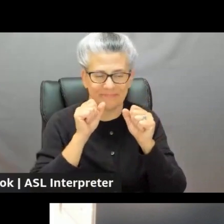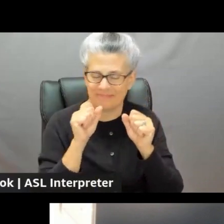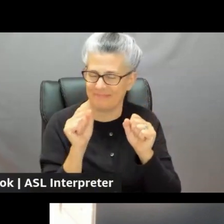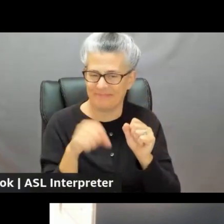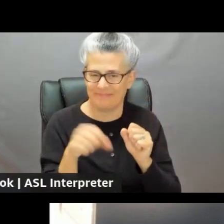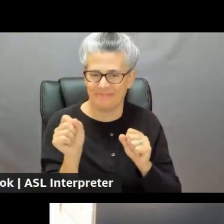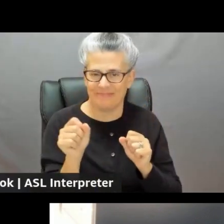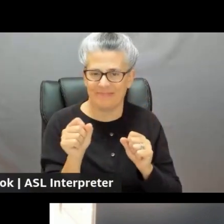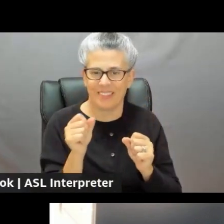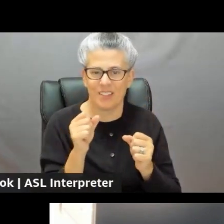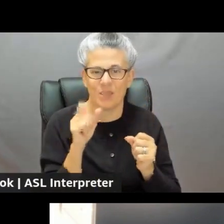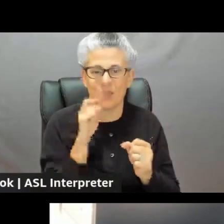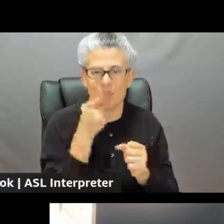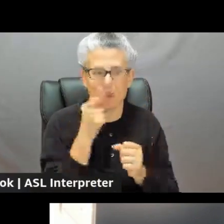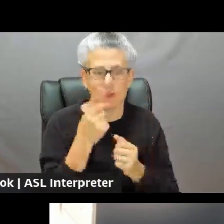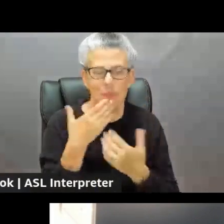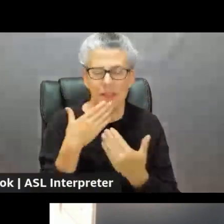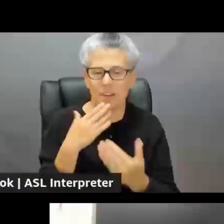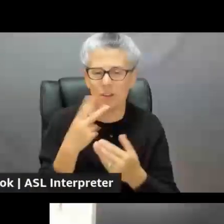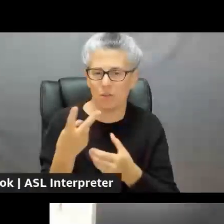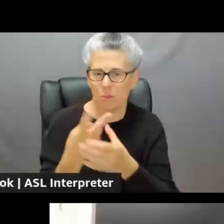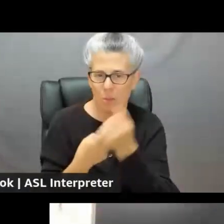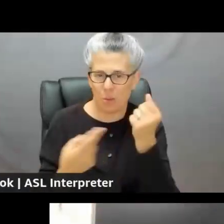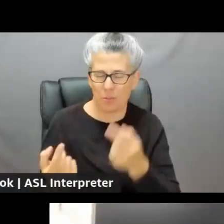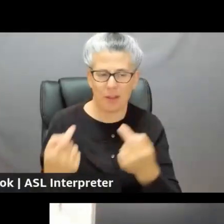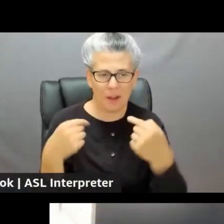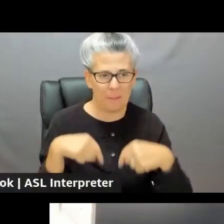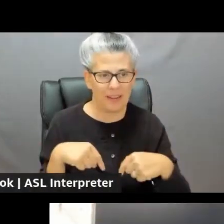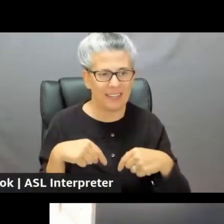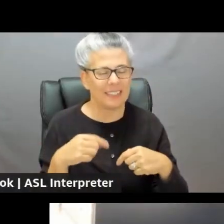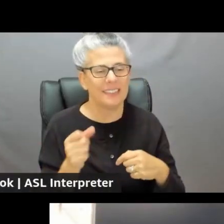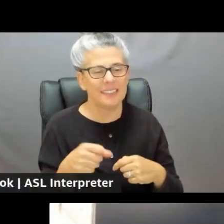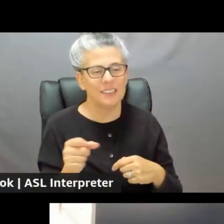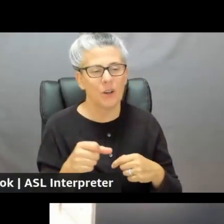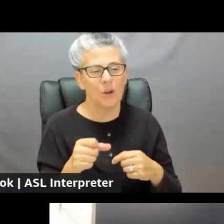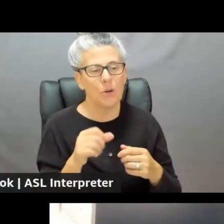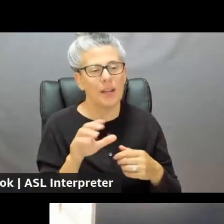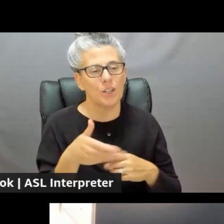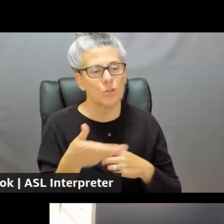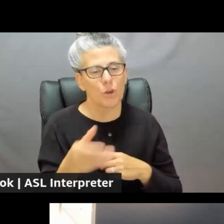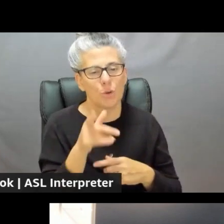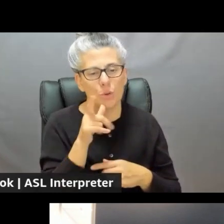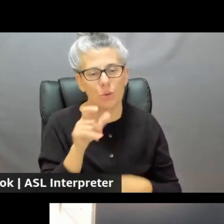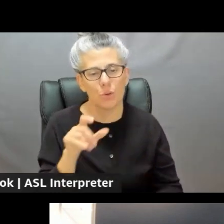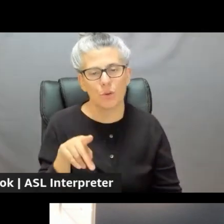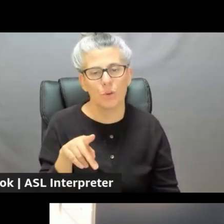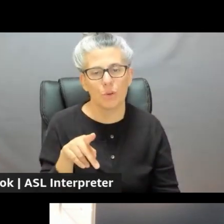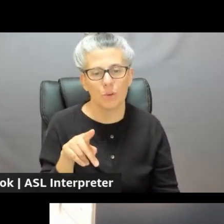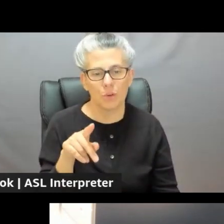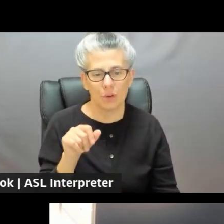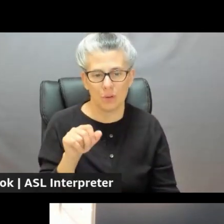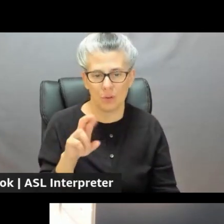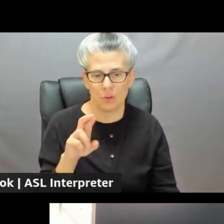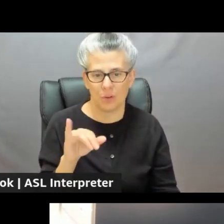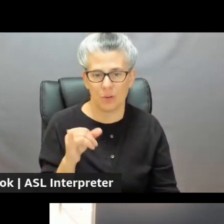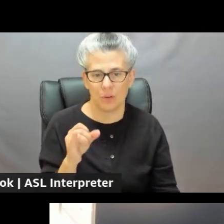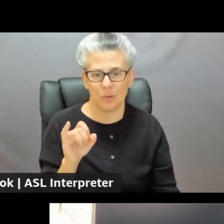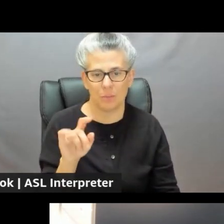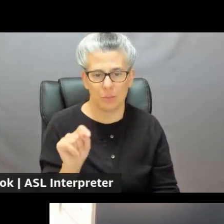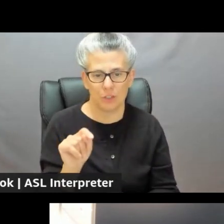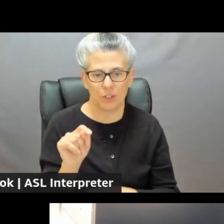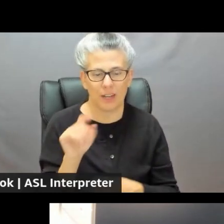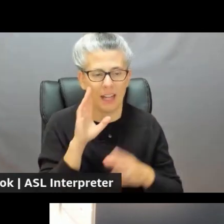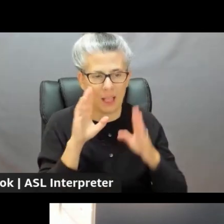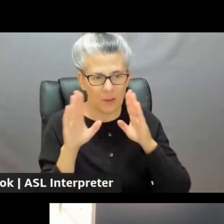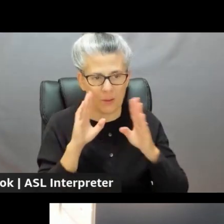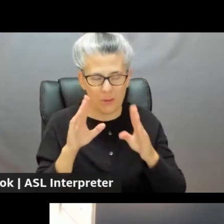so cool for you both to be here. So let's do some intros. Parijat. Hey everyone, my name is Parijat. I am